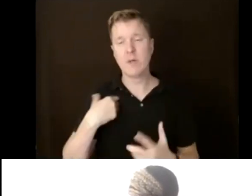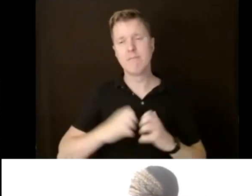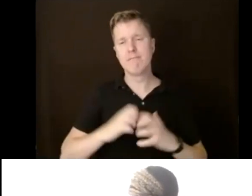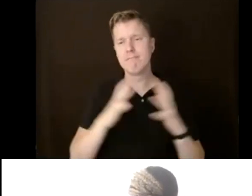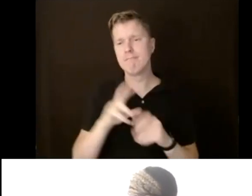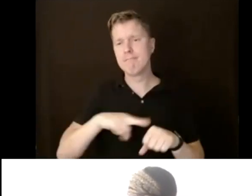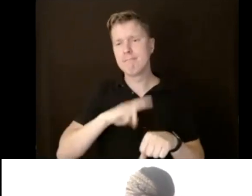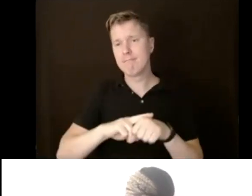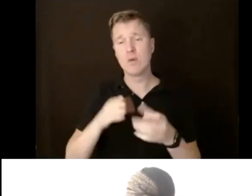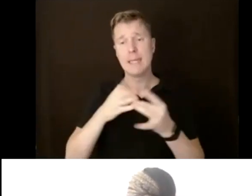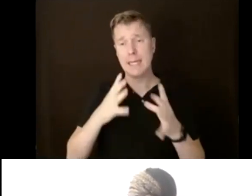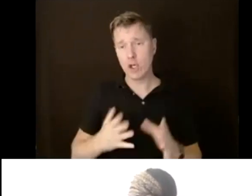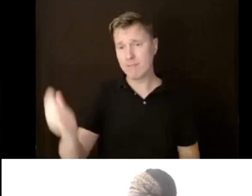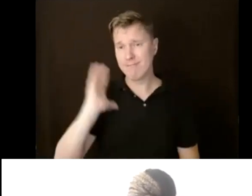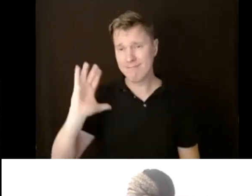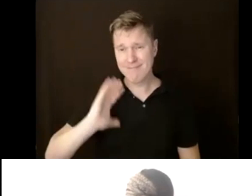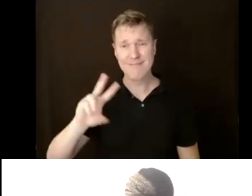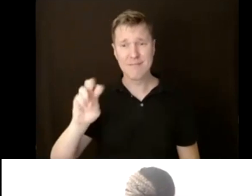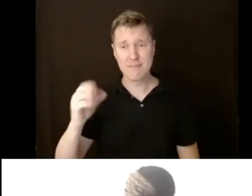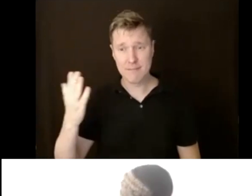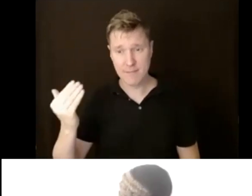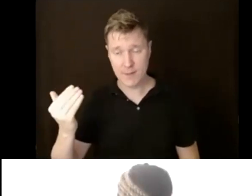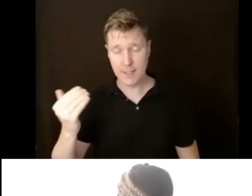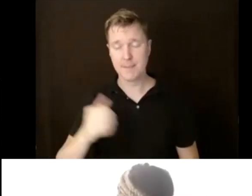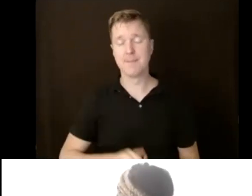leaders in 2015. And